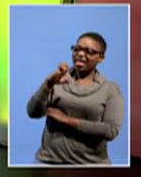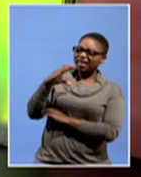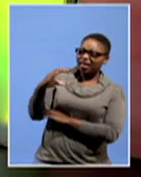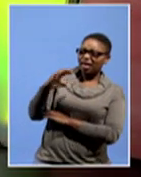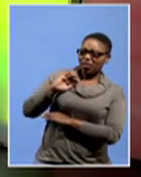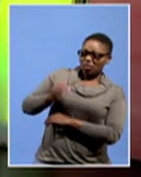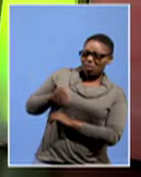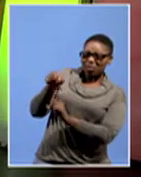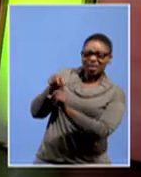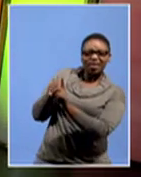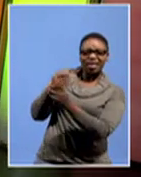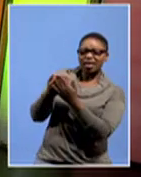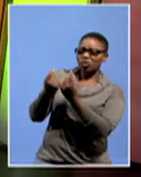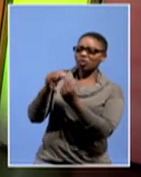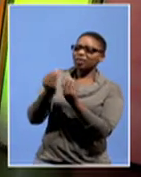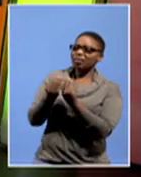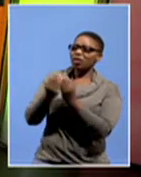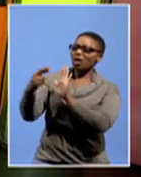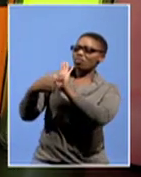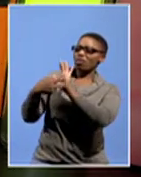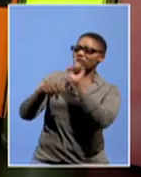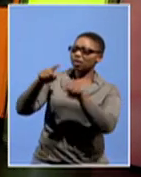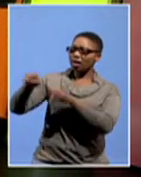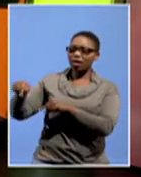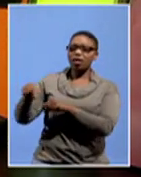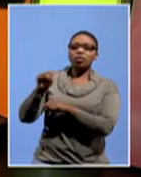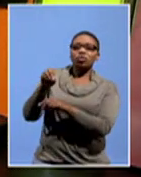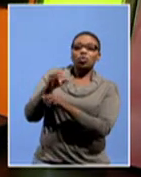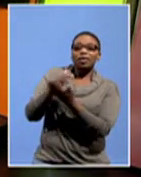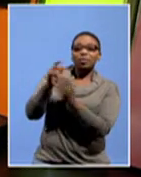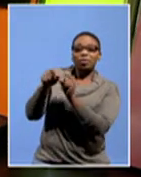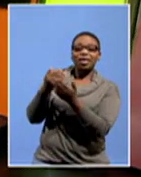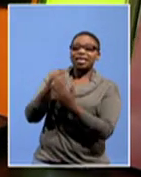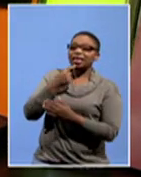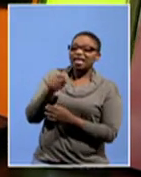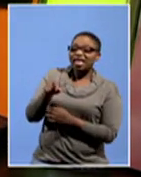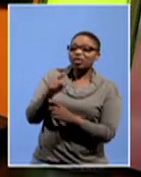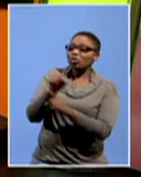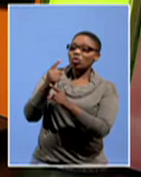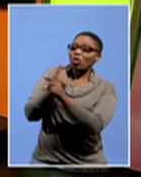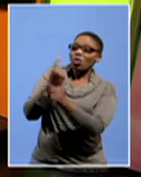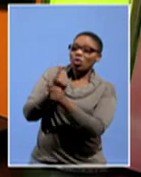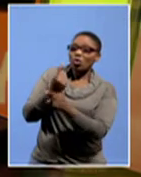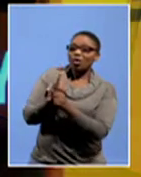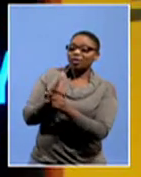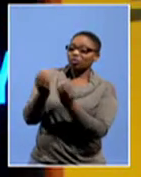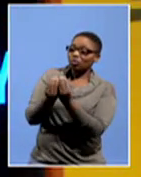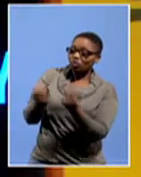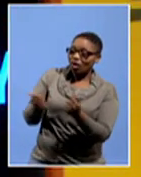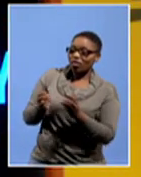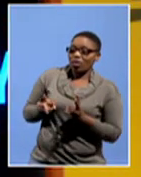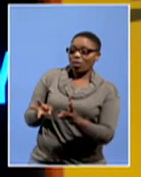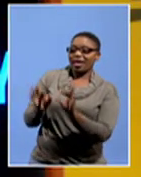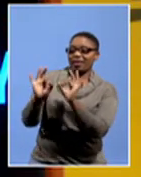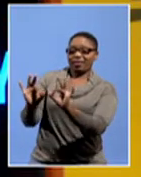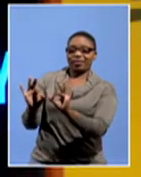that arose. Some people are saying maybe that there isn't always the appetite to deal with these things as strongly as